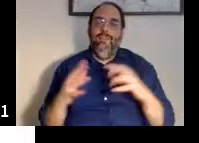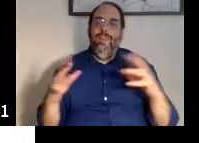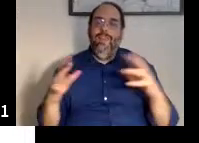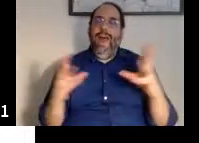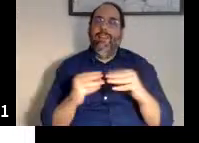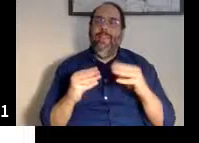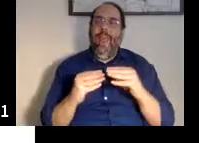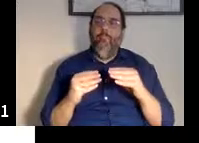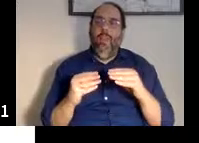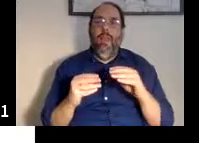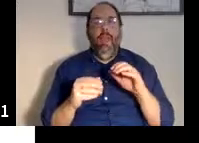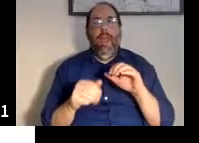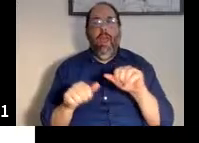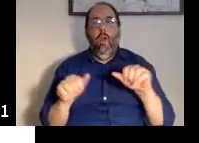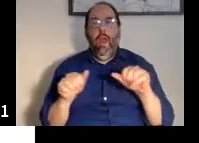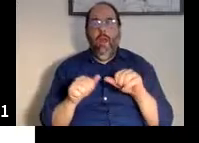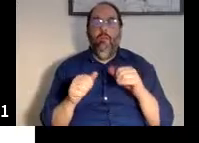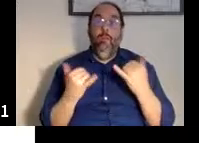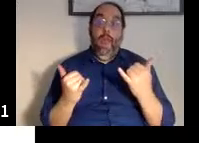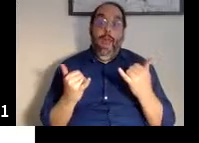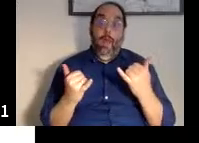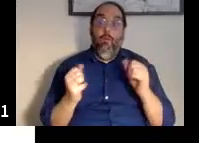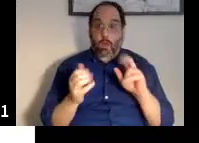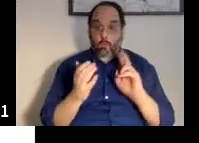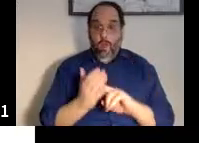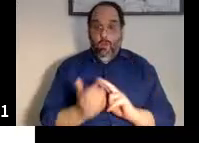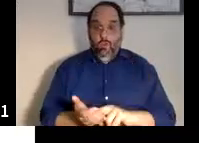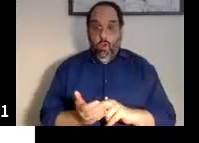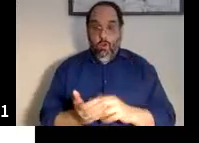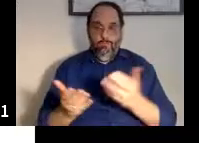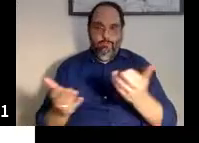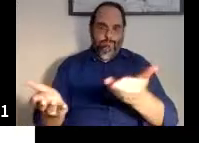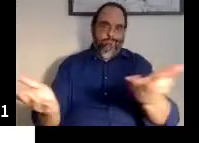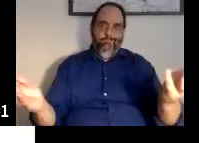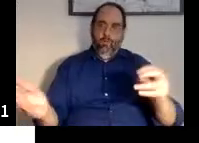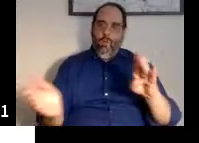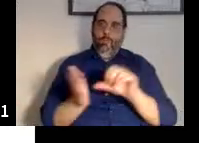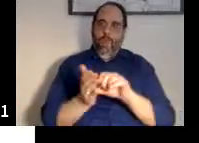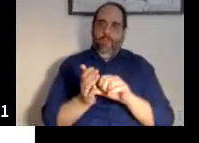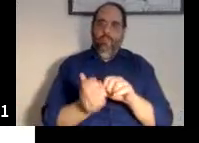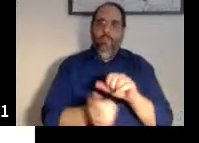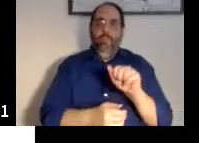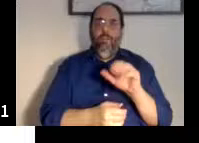areas. Registration is currently available at